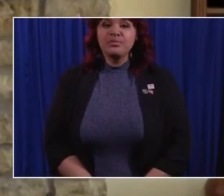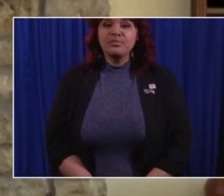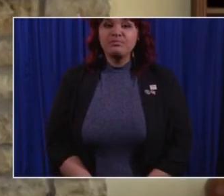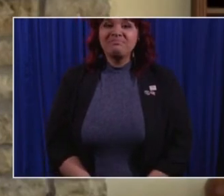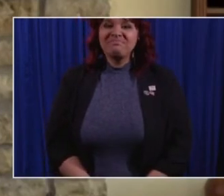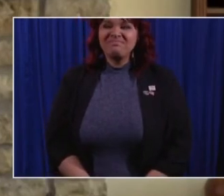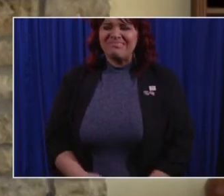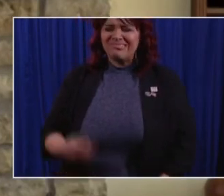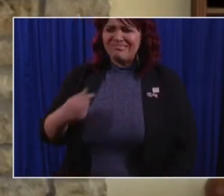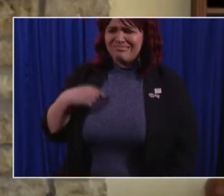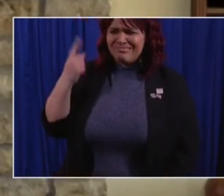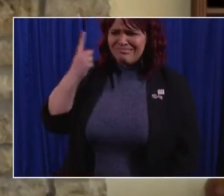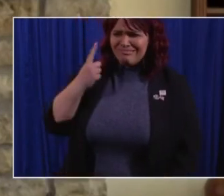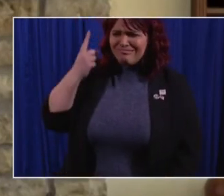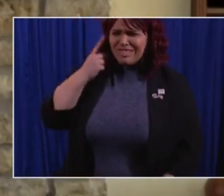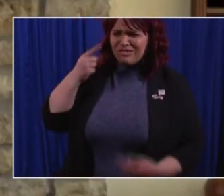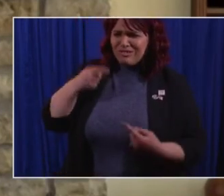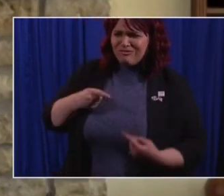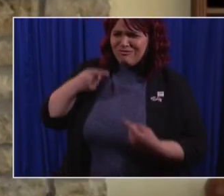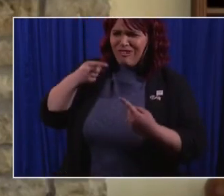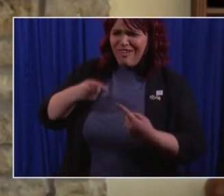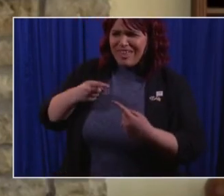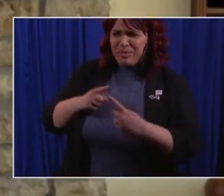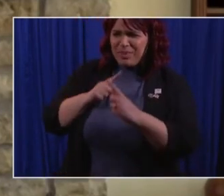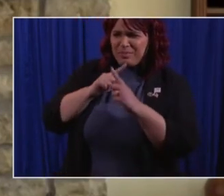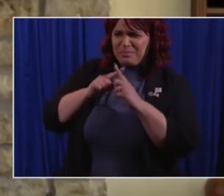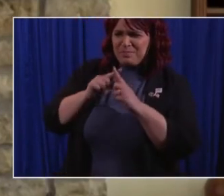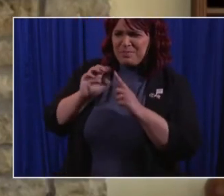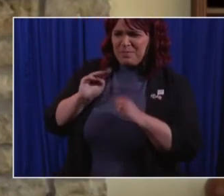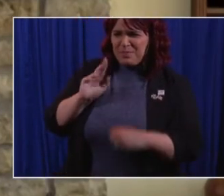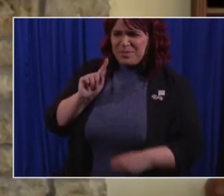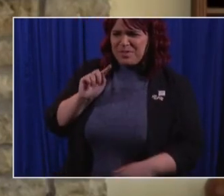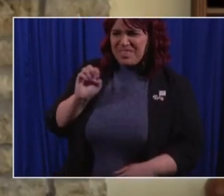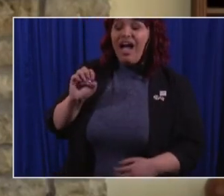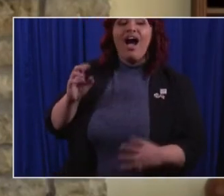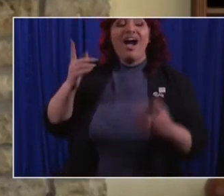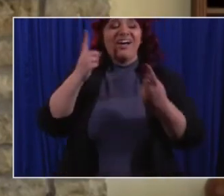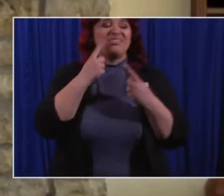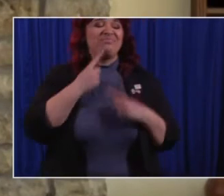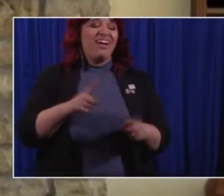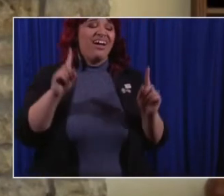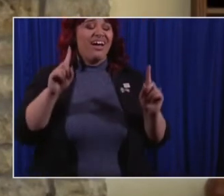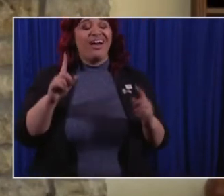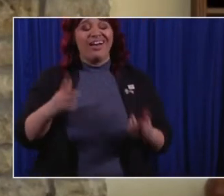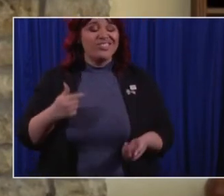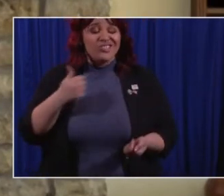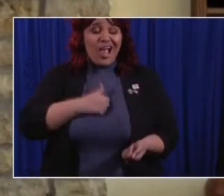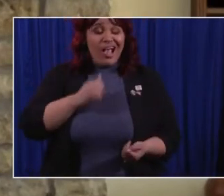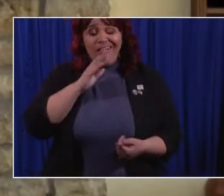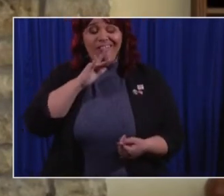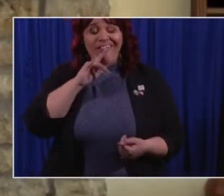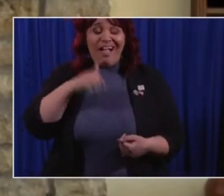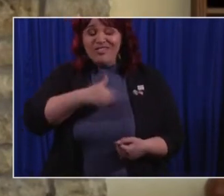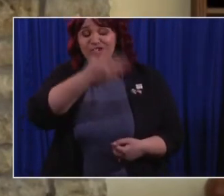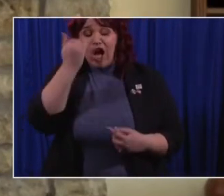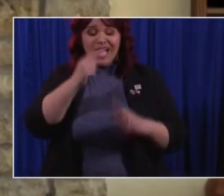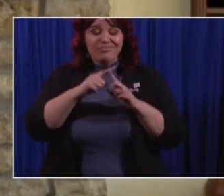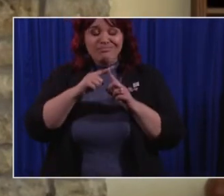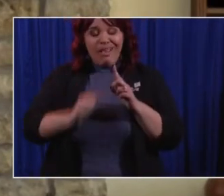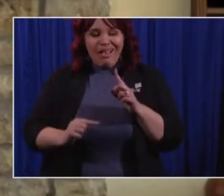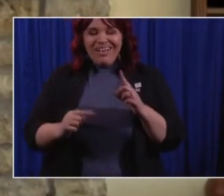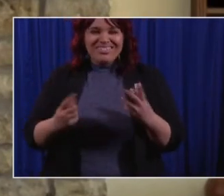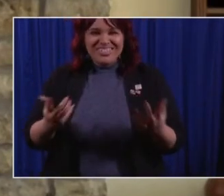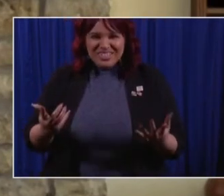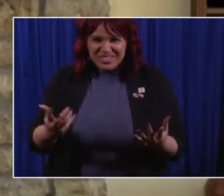Tom must be having trouble getting through. I'm there. I'm unmuted now. Hey, sorry. there you go. Forgot that part of it. You said a few minutes ago, my question's